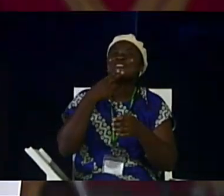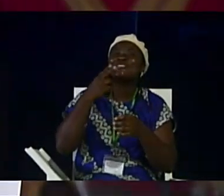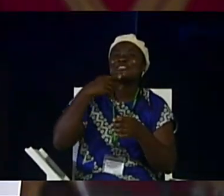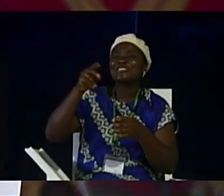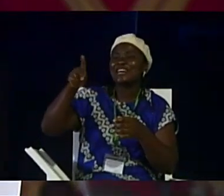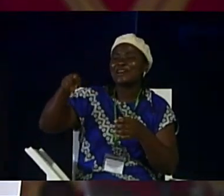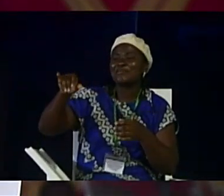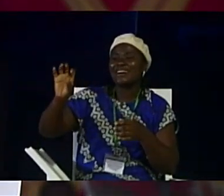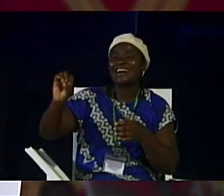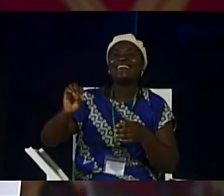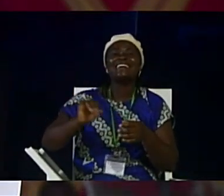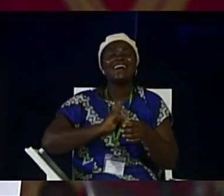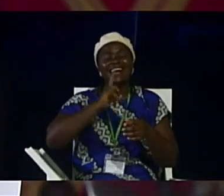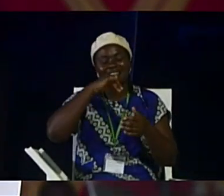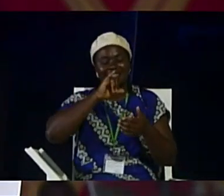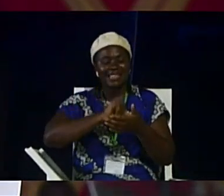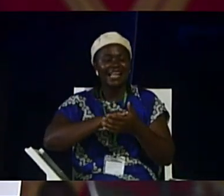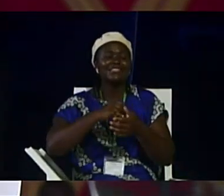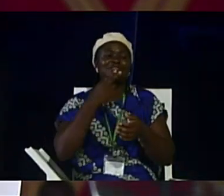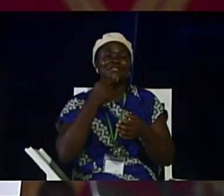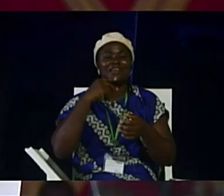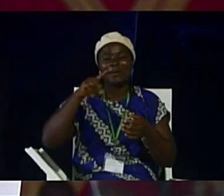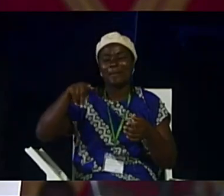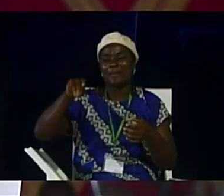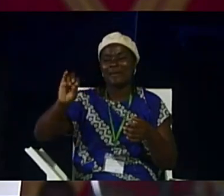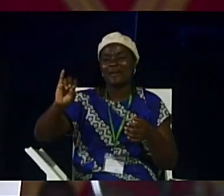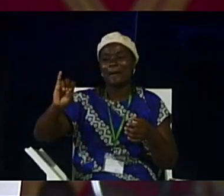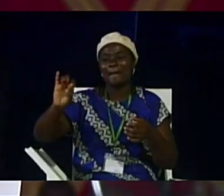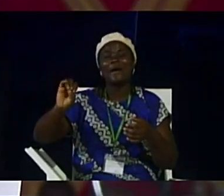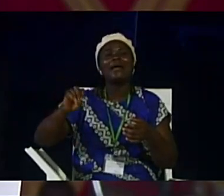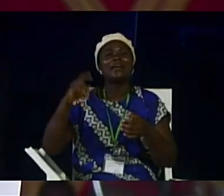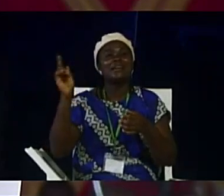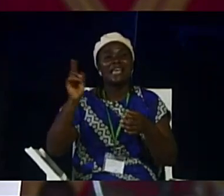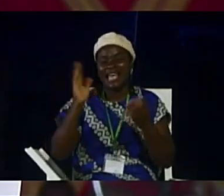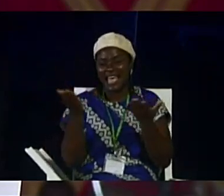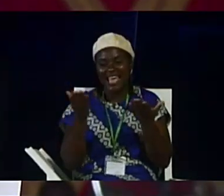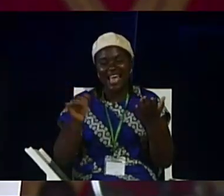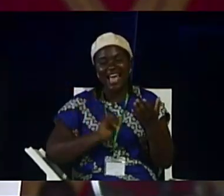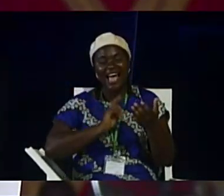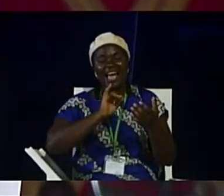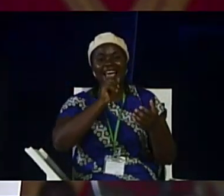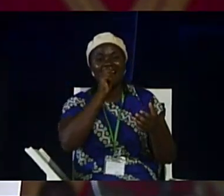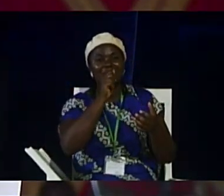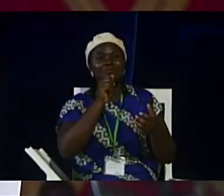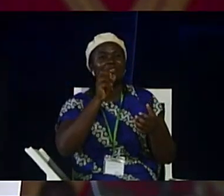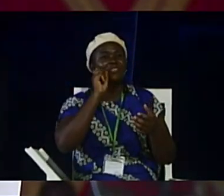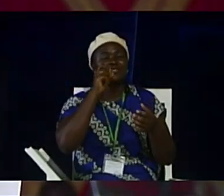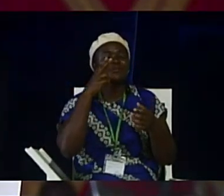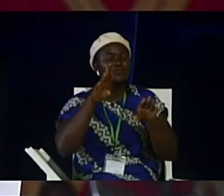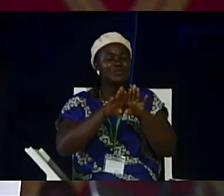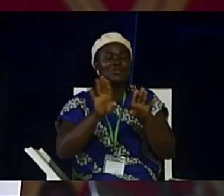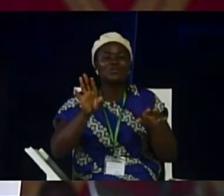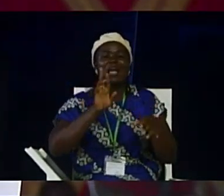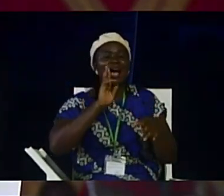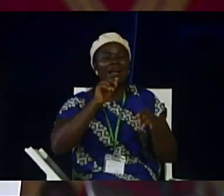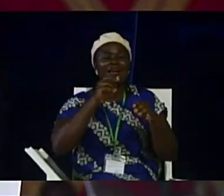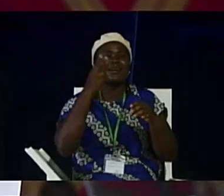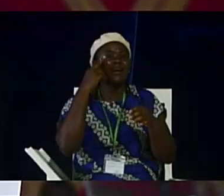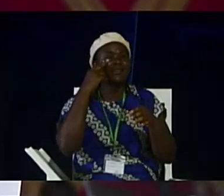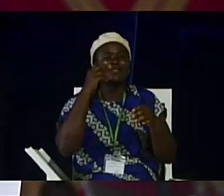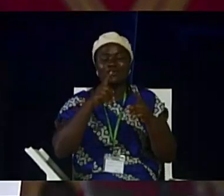said, Sugar Puddin, here I am. And she rubbed her eyes to try to catch the vision of